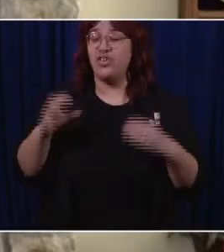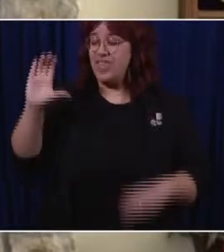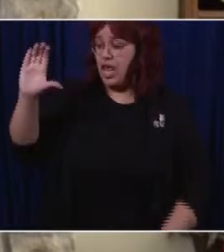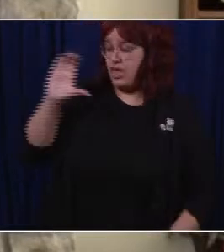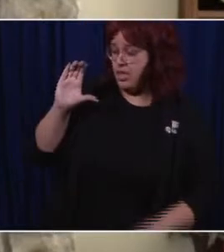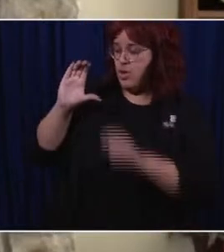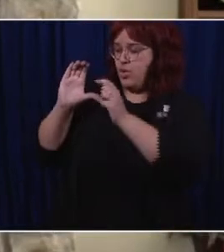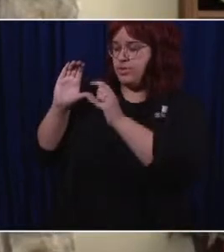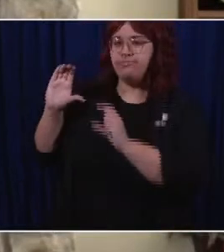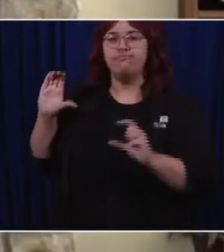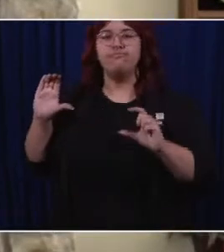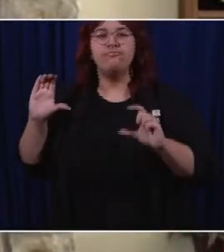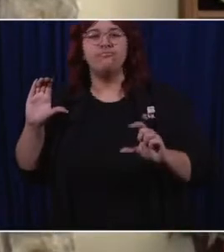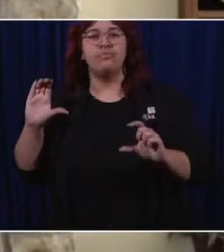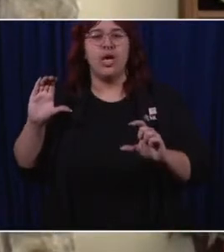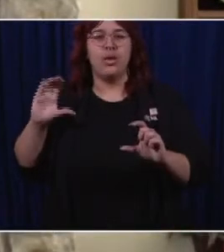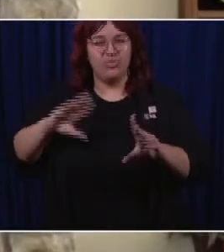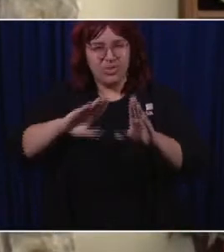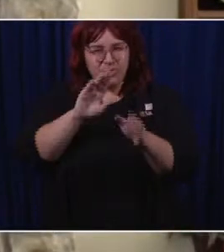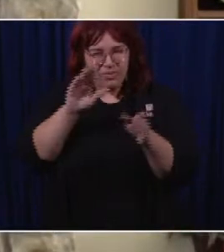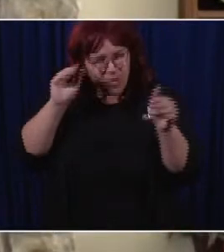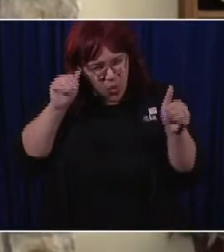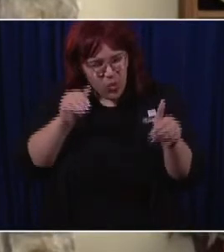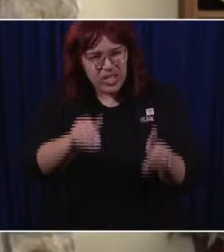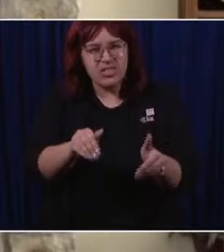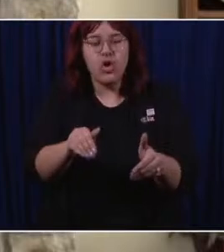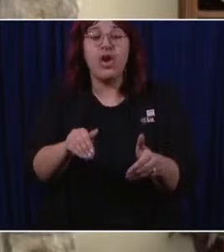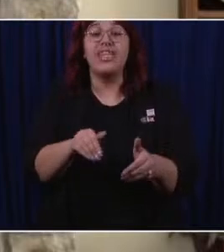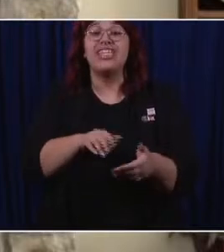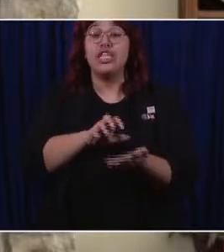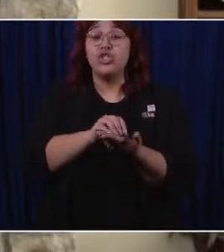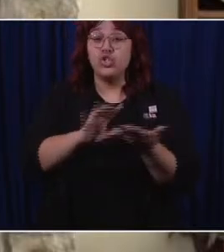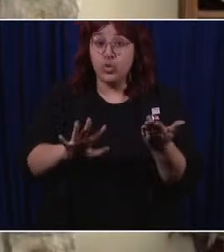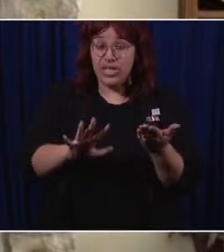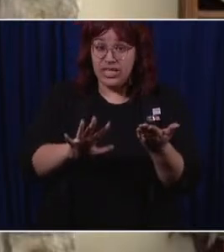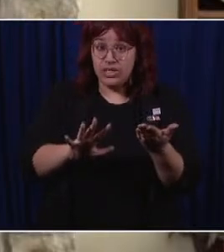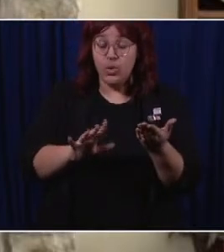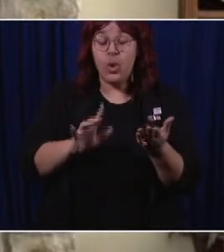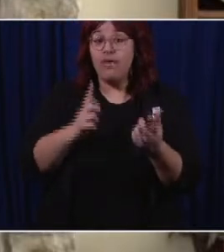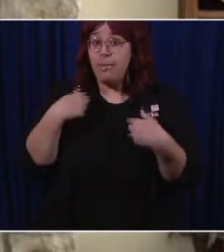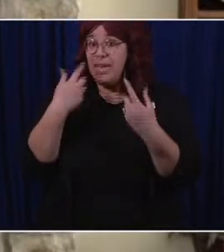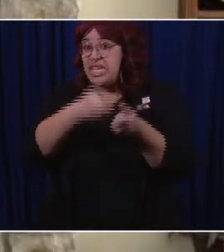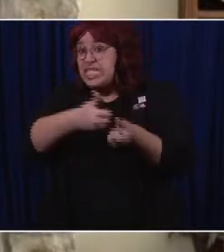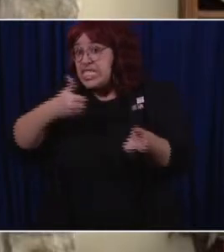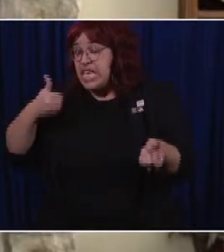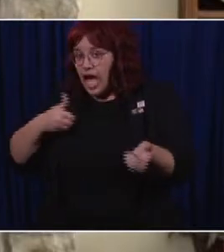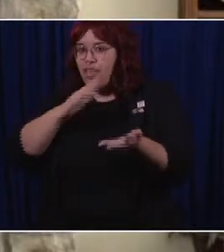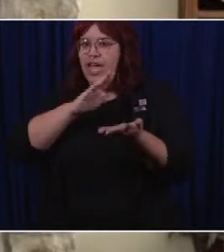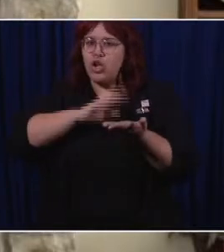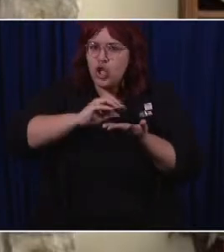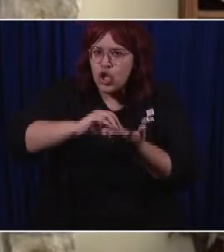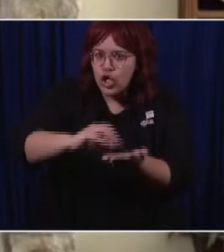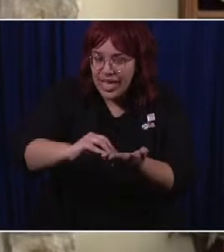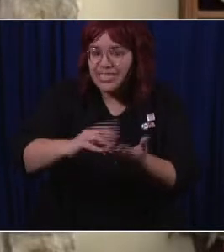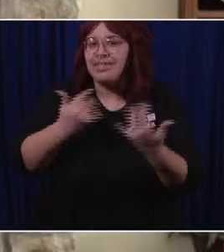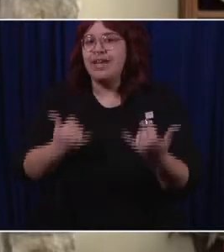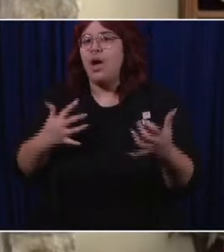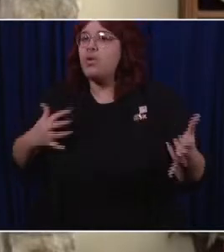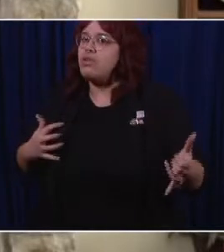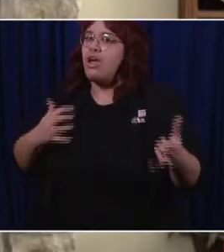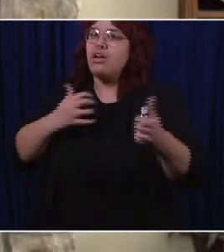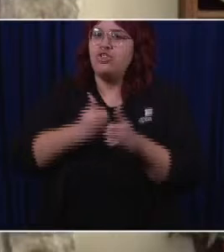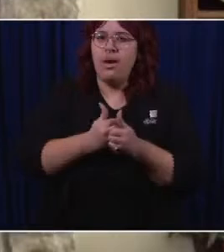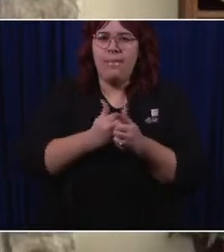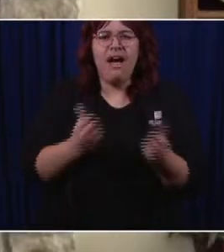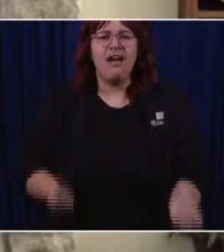Well, Randy, this is going to be a joint decision. It's not just my decision. It's going to be